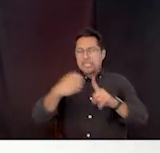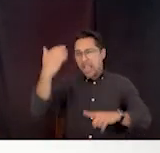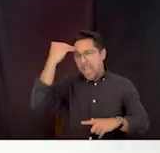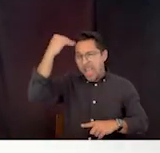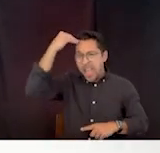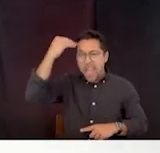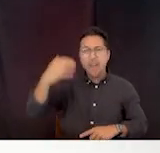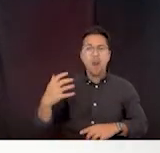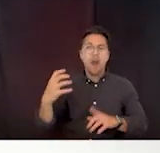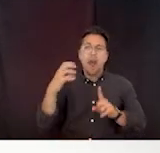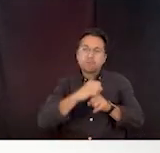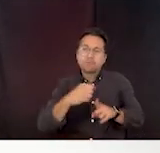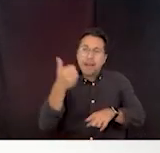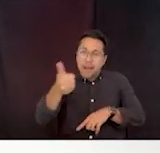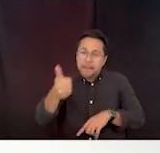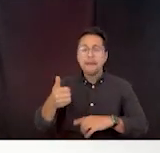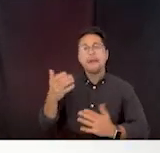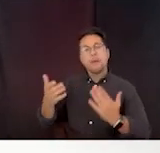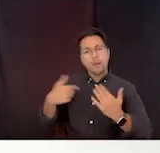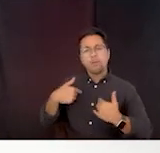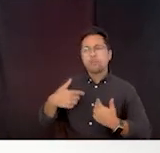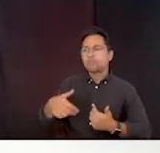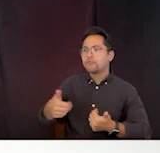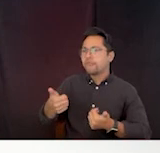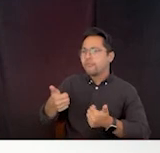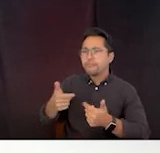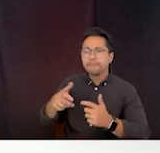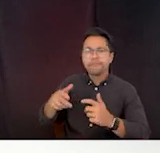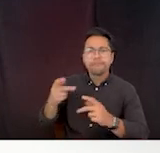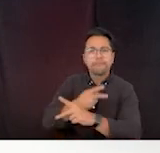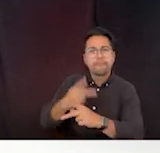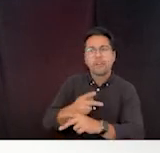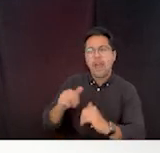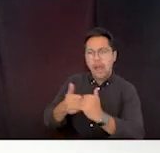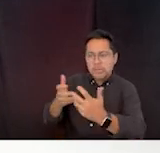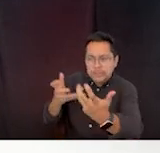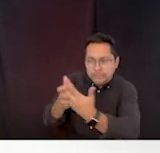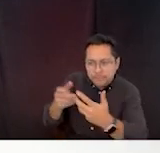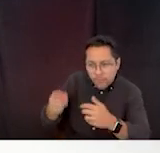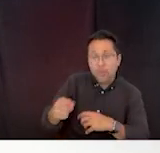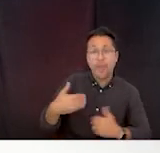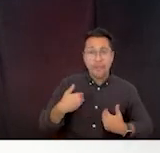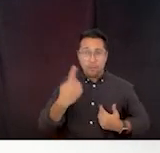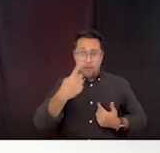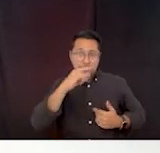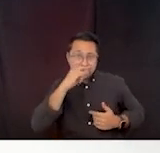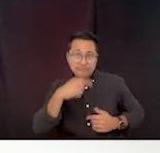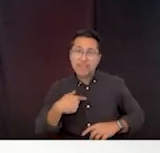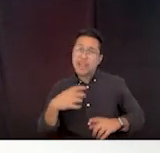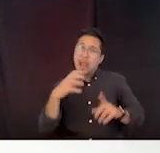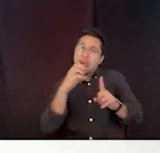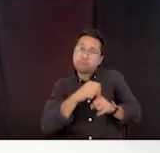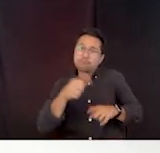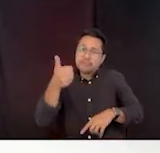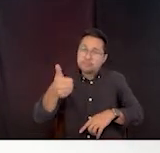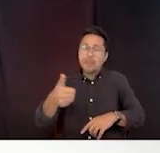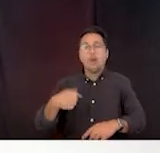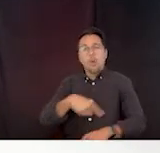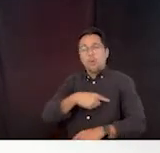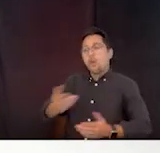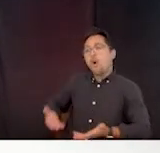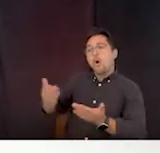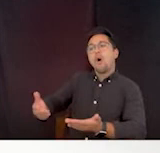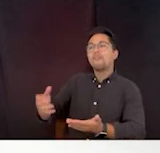that, we're going to try to find something else that meets that need. So we have a kiddo that I work with right now that he bites himself, and we offer